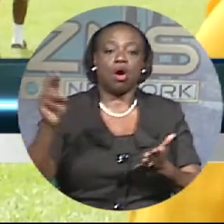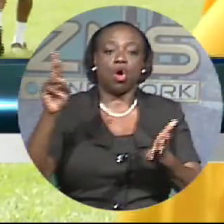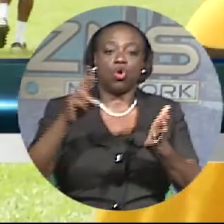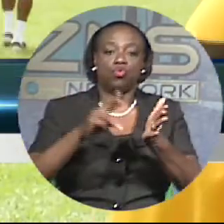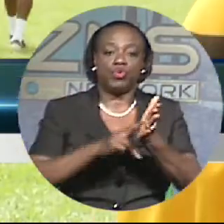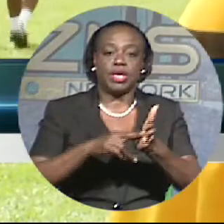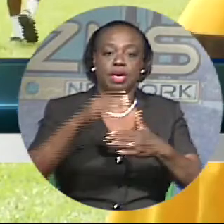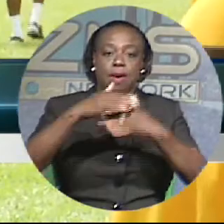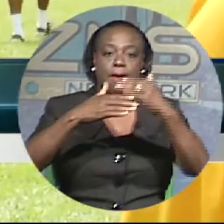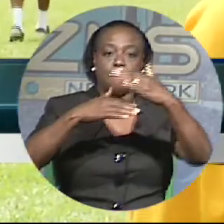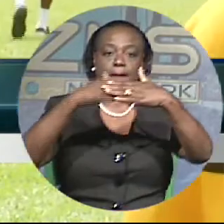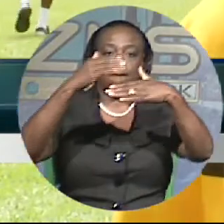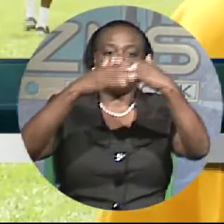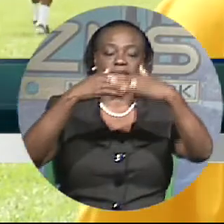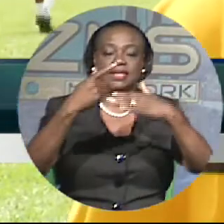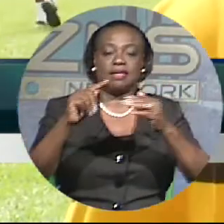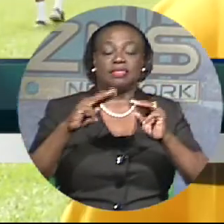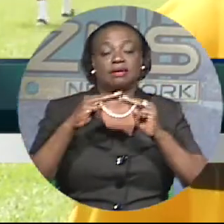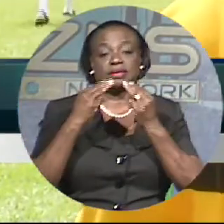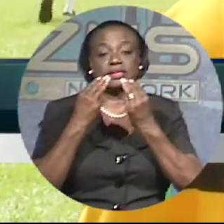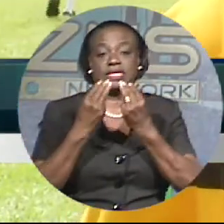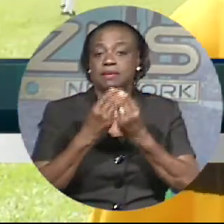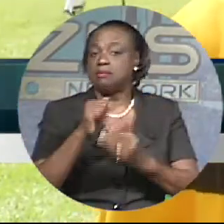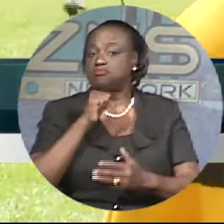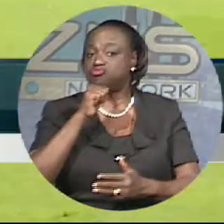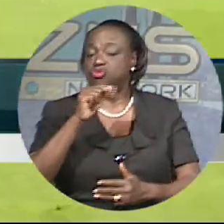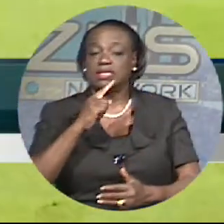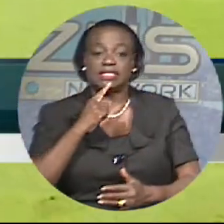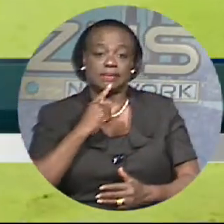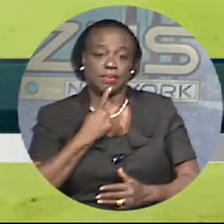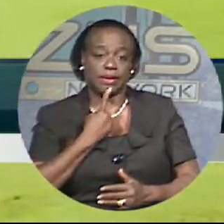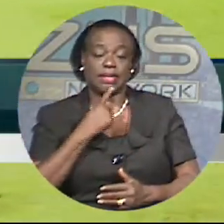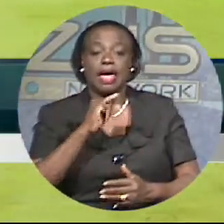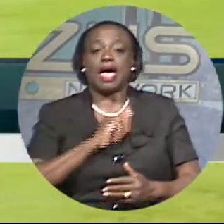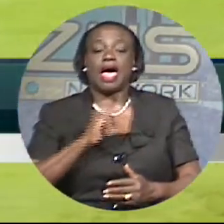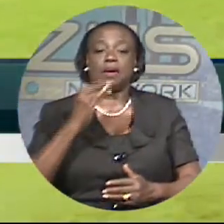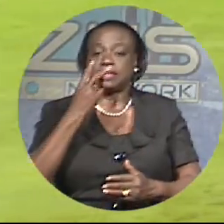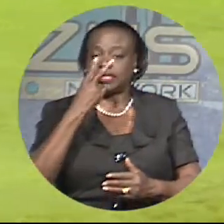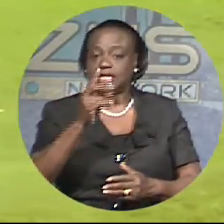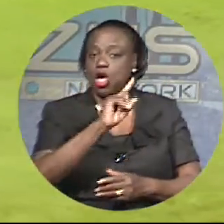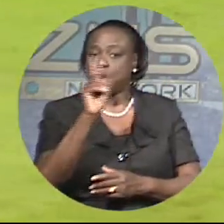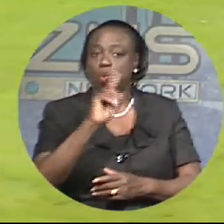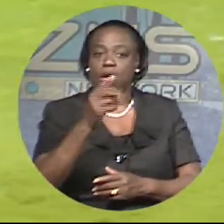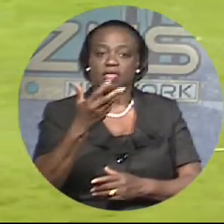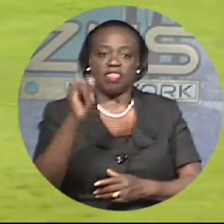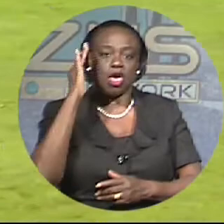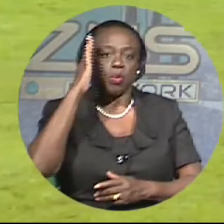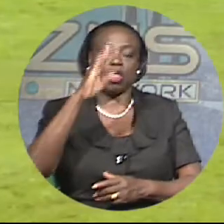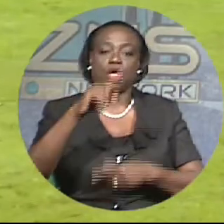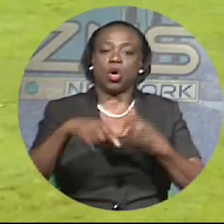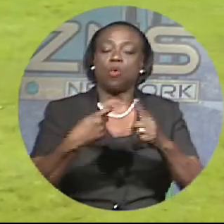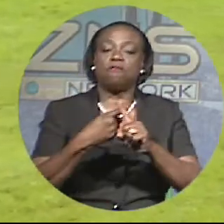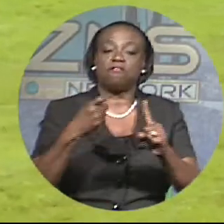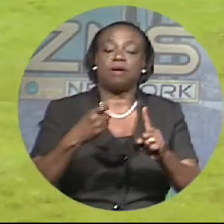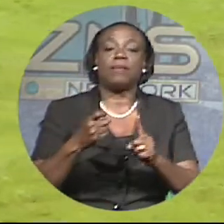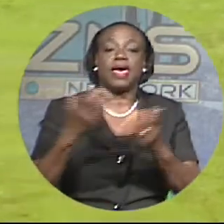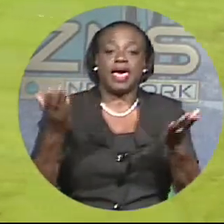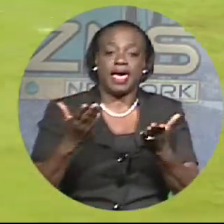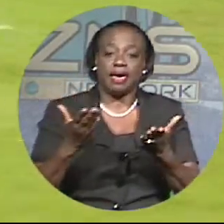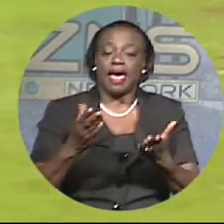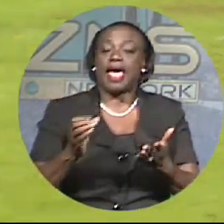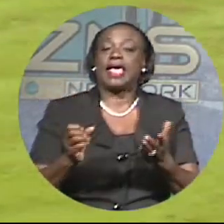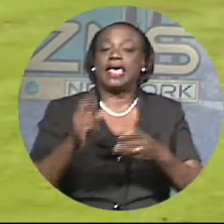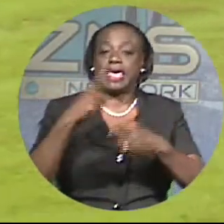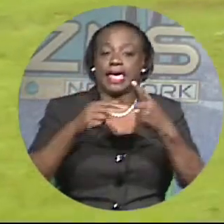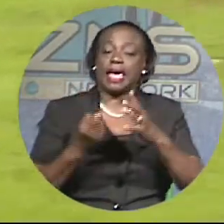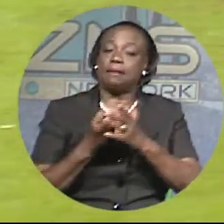all. I'm eager to see where they go from here. I have a lot of experience. I came up in the same program, so I try